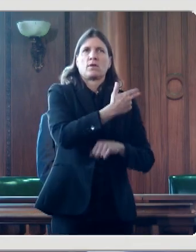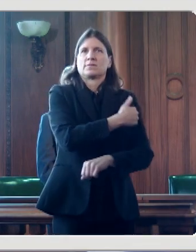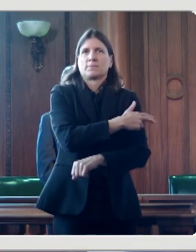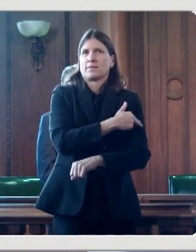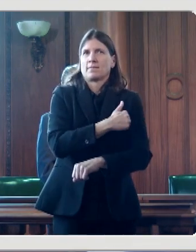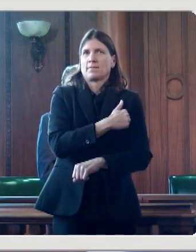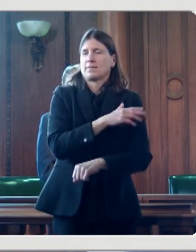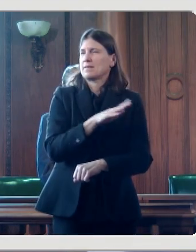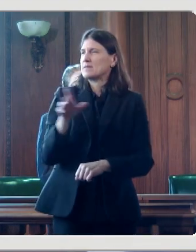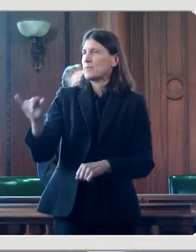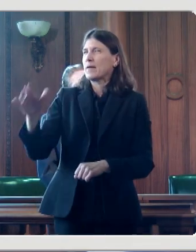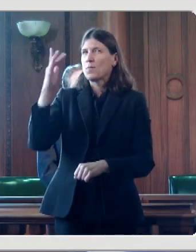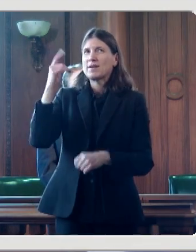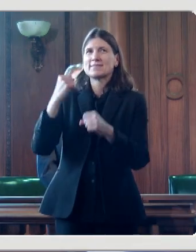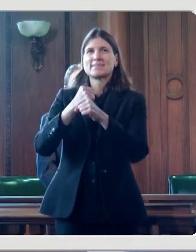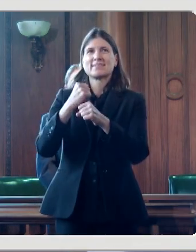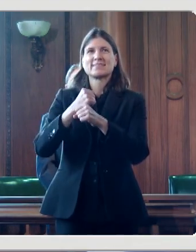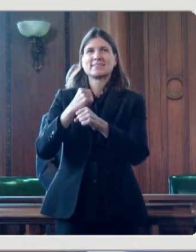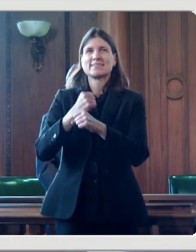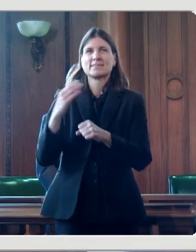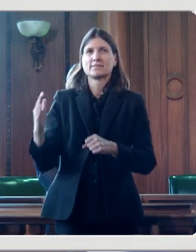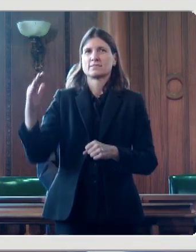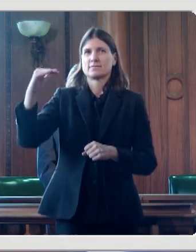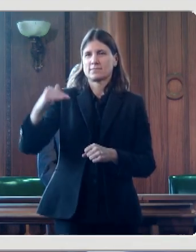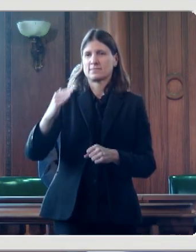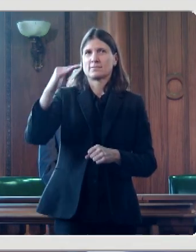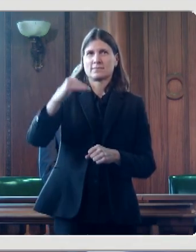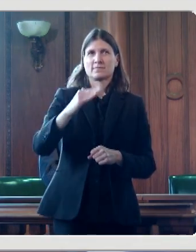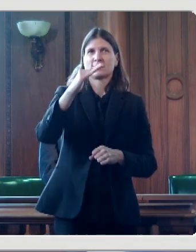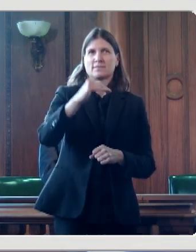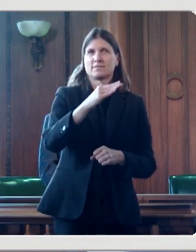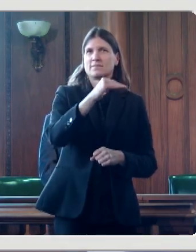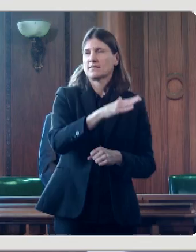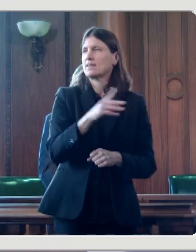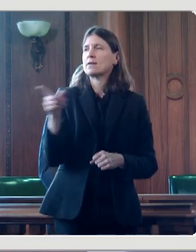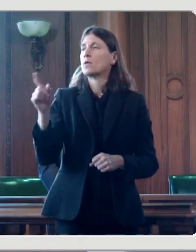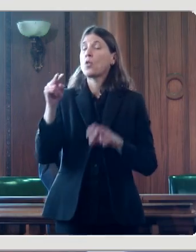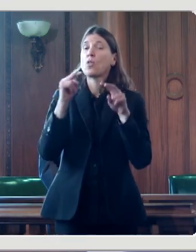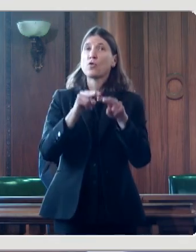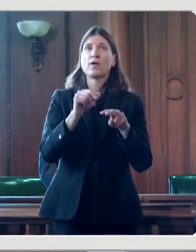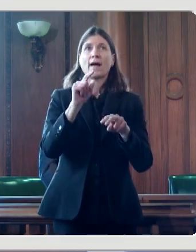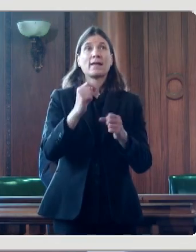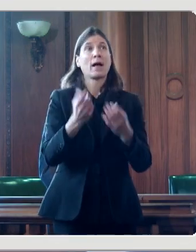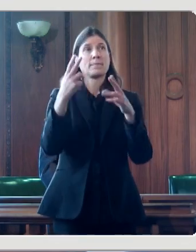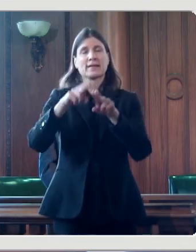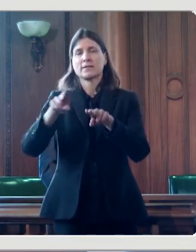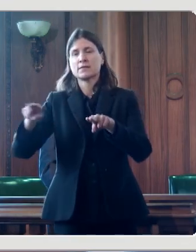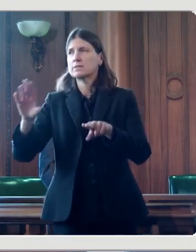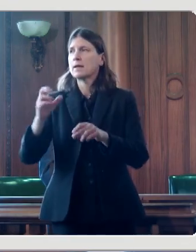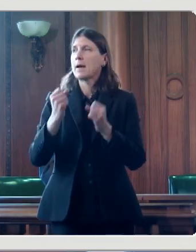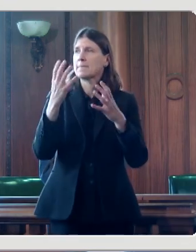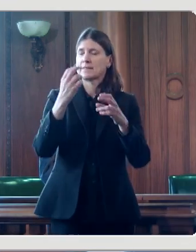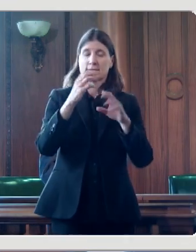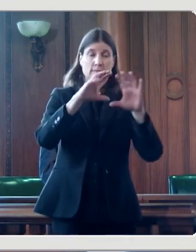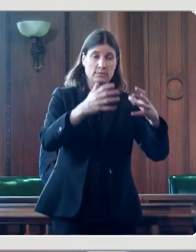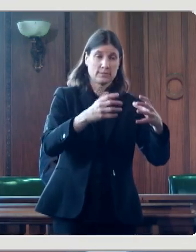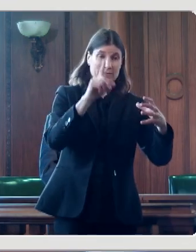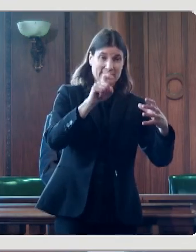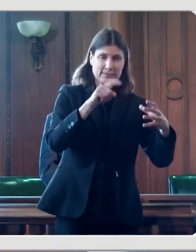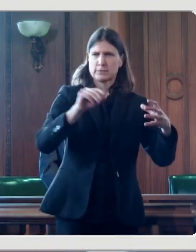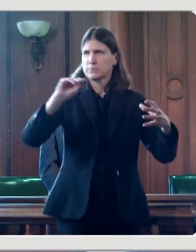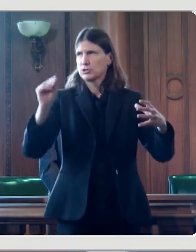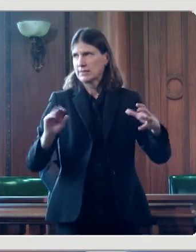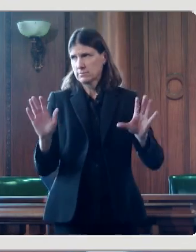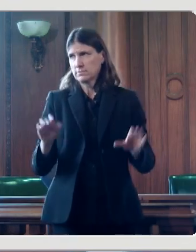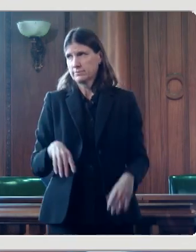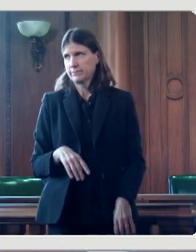positivity. And one more question, and this goes to both of you, especially because Mercy is part of Trinity Health and have a lot of